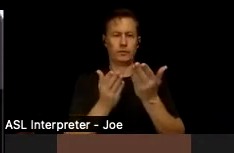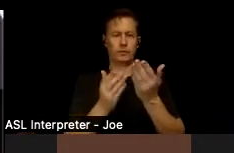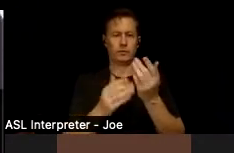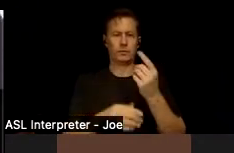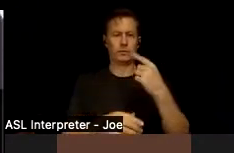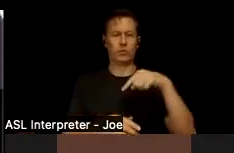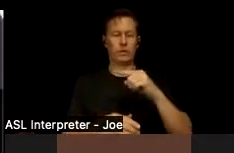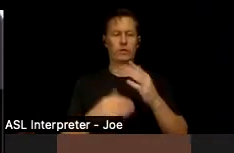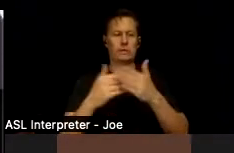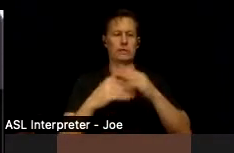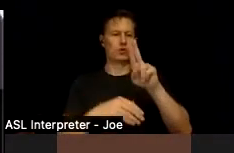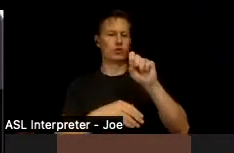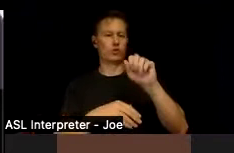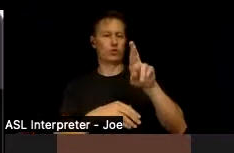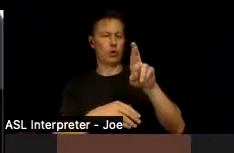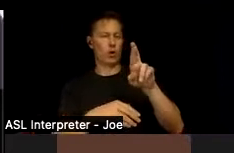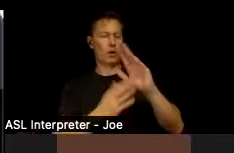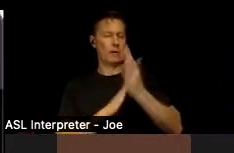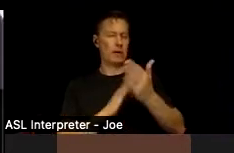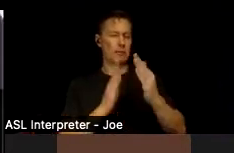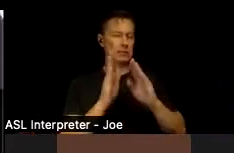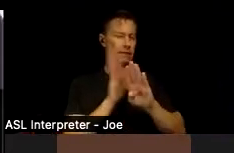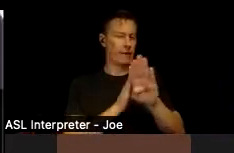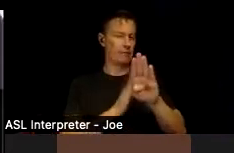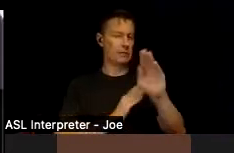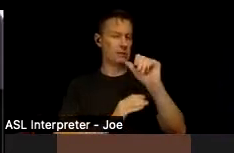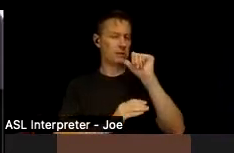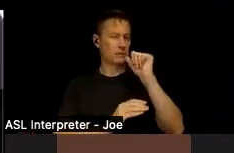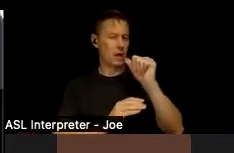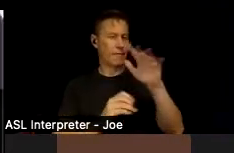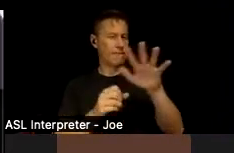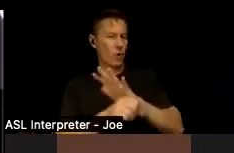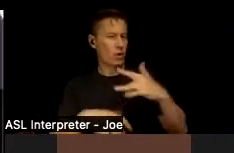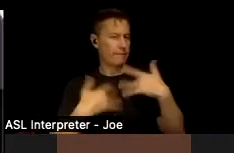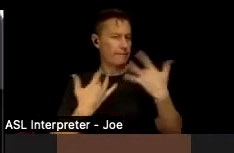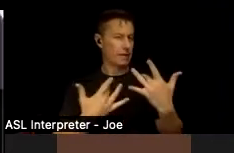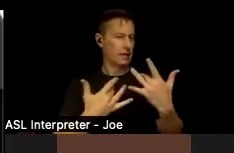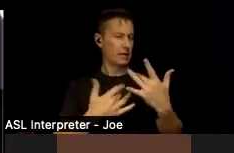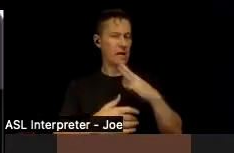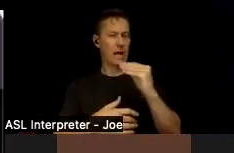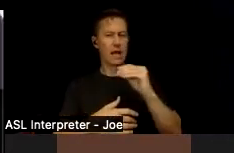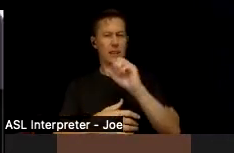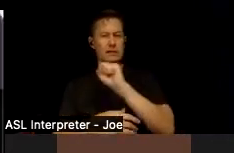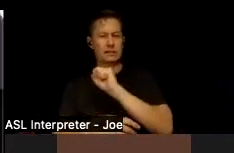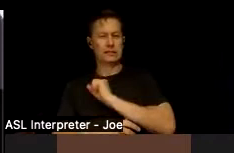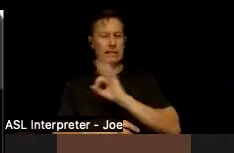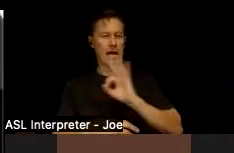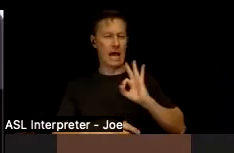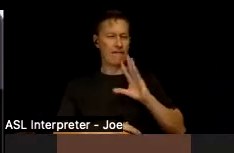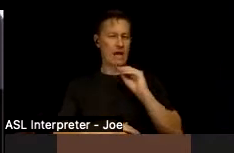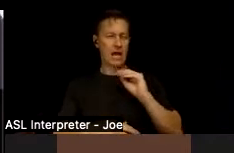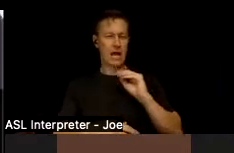being developed. It wasn't really a full-fledged event, and honestly, the staffing and the